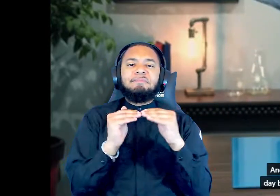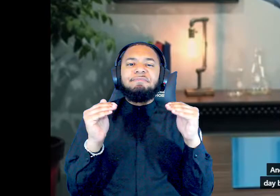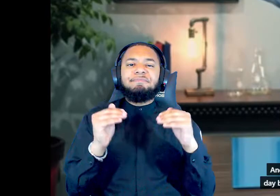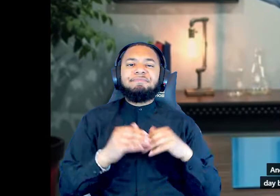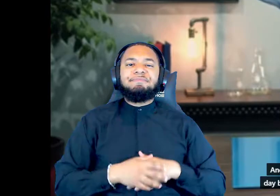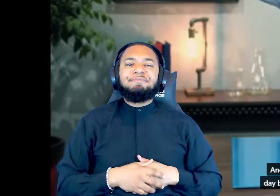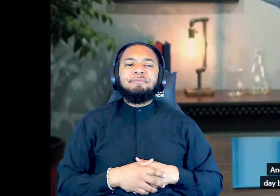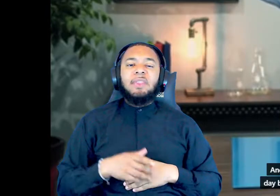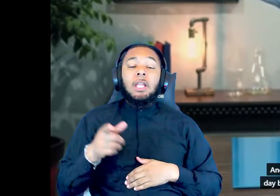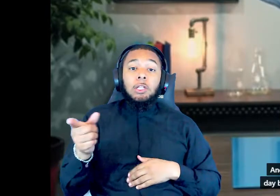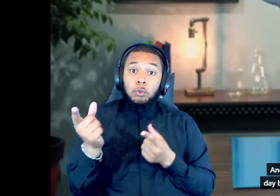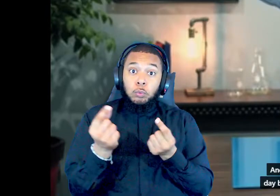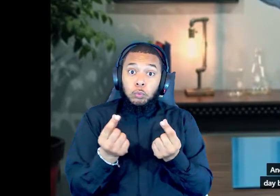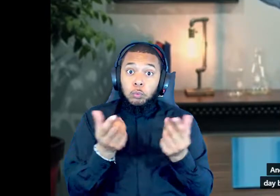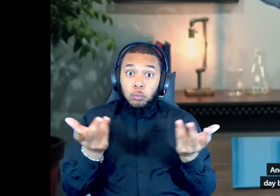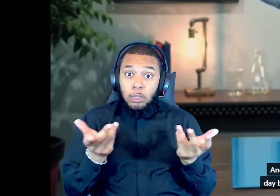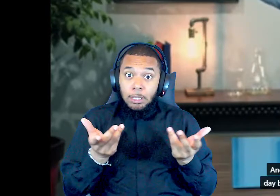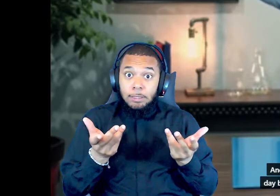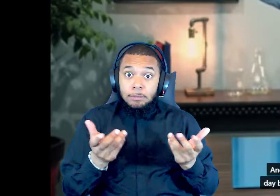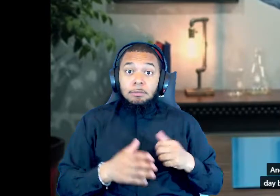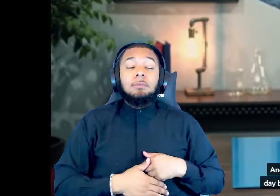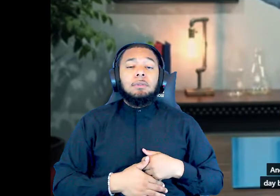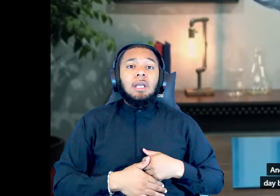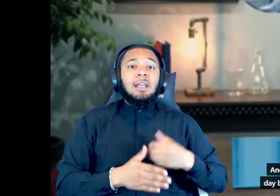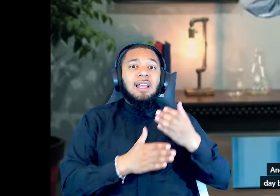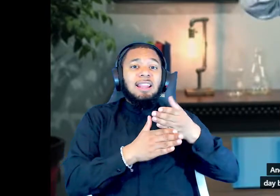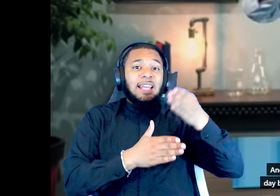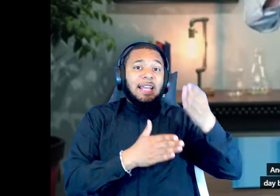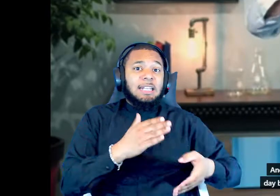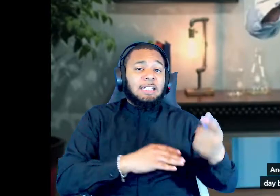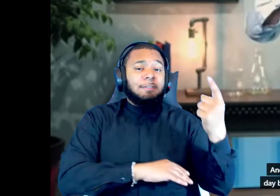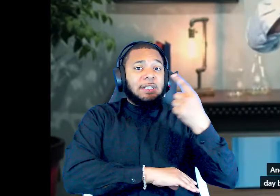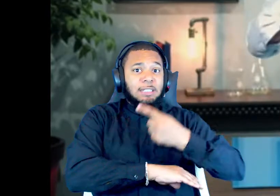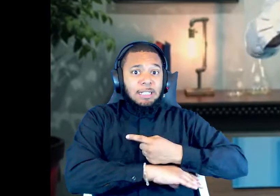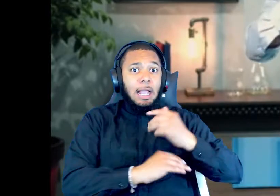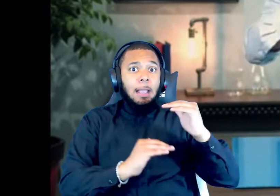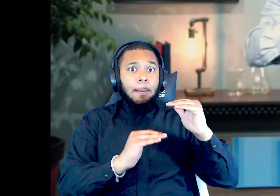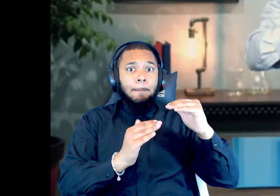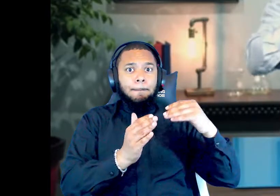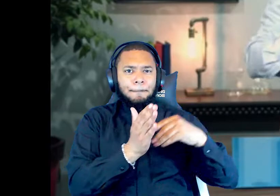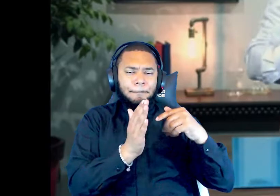say, what was your end of day balance for every day of the month?